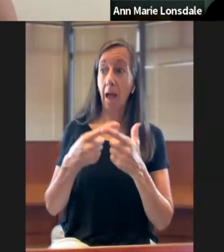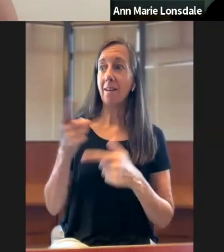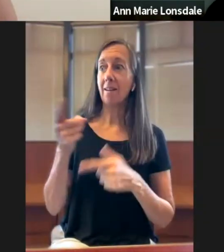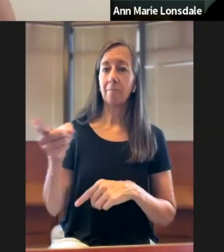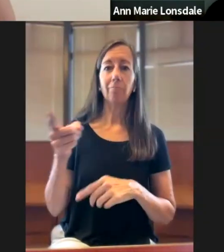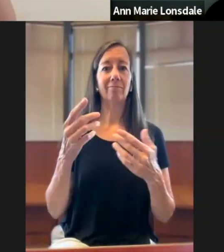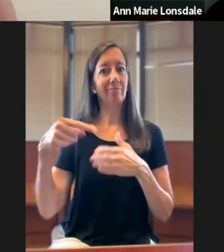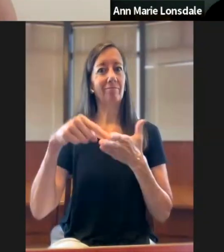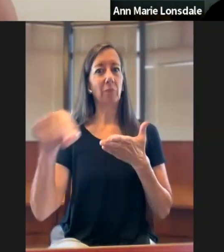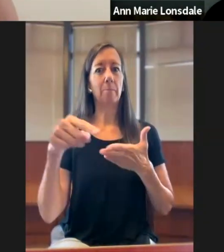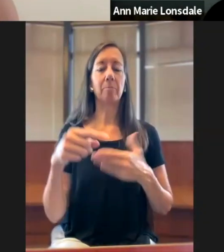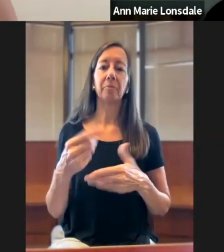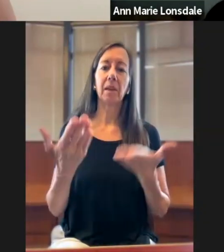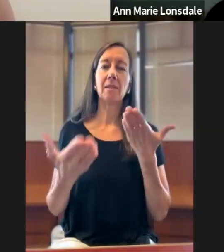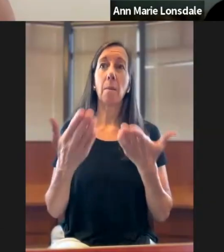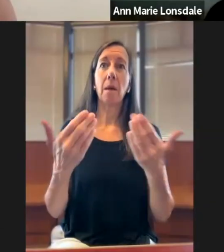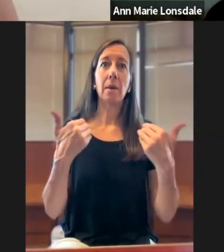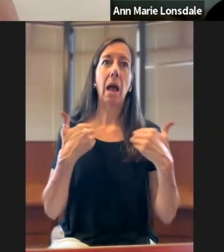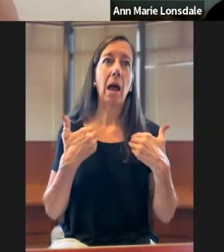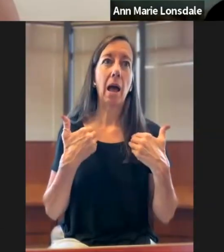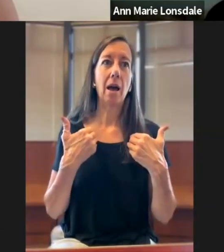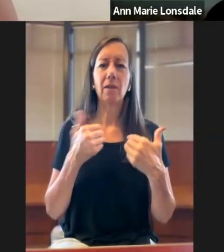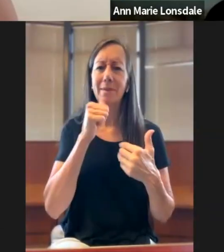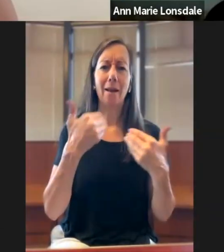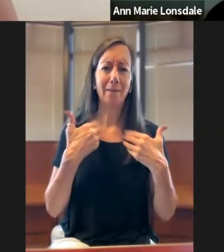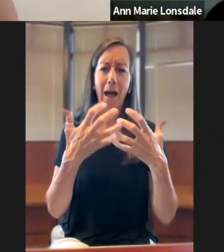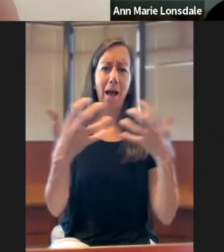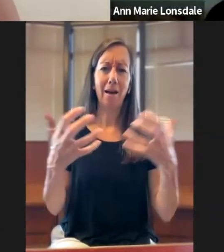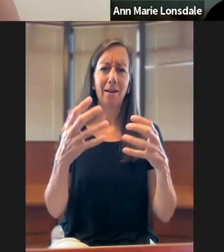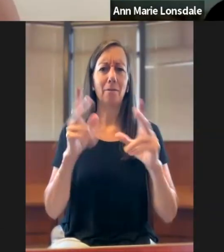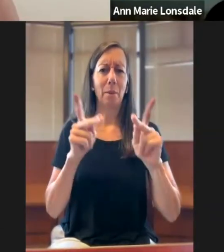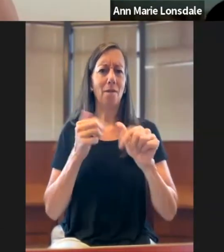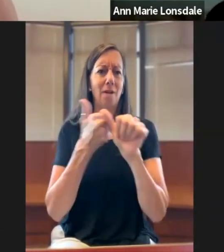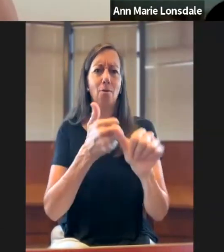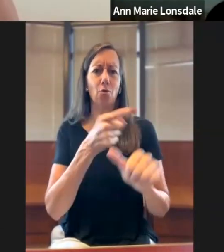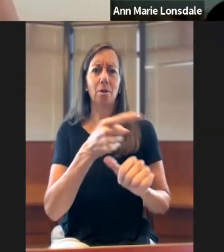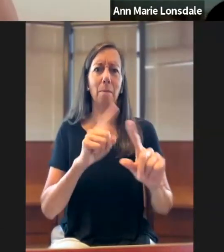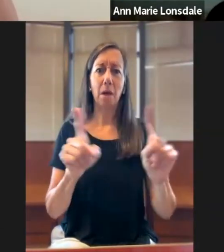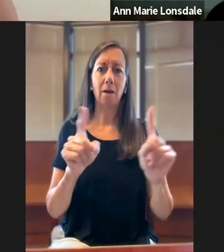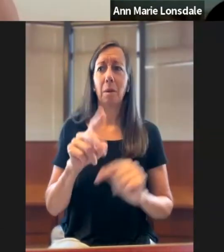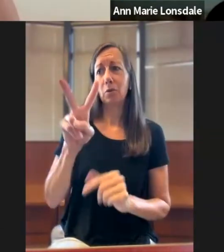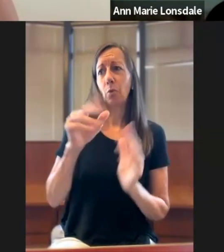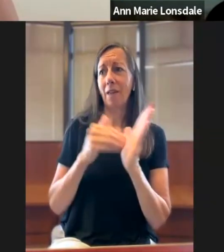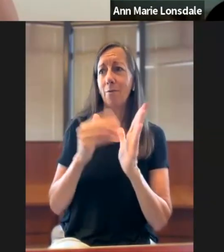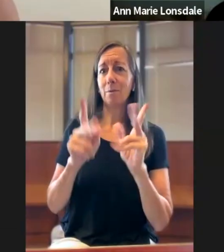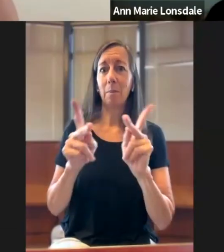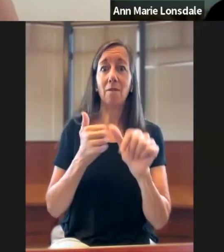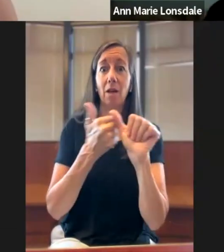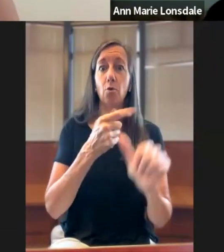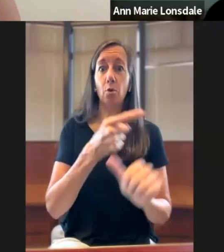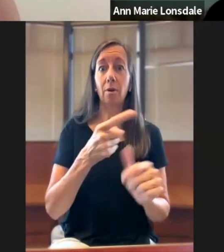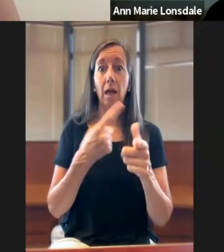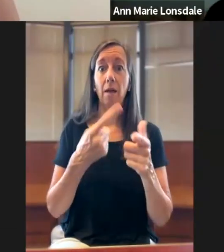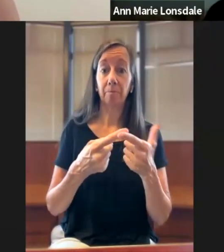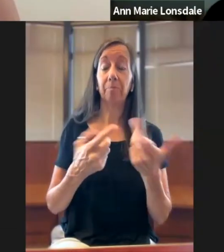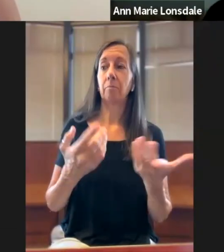had like 1,000, 2,000 followers. But the fact that you were willing to go public with the fact that they ghosted you and wasn't paid,